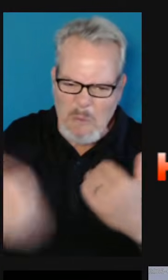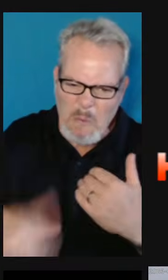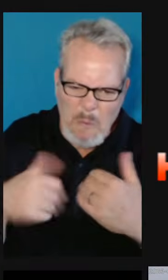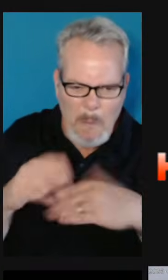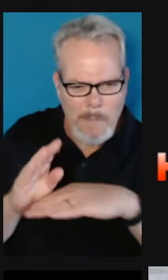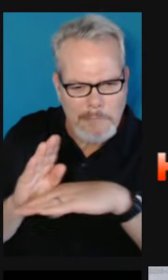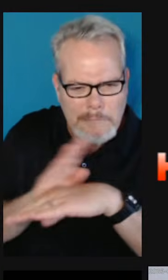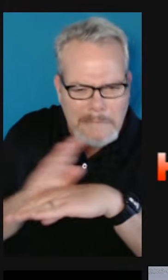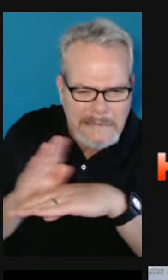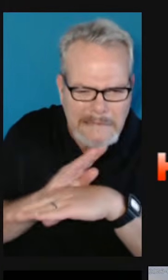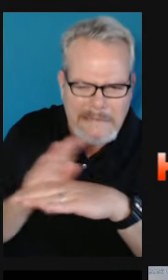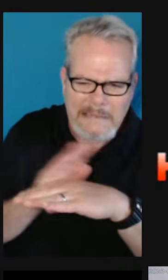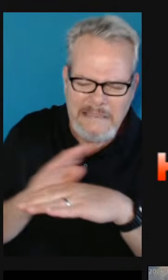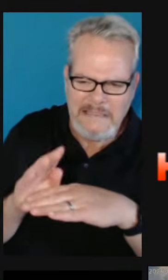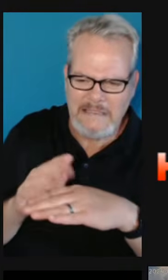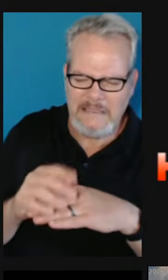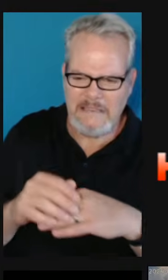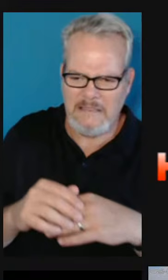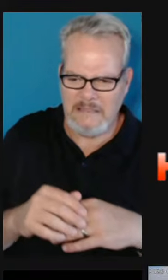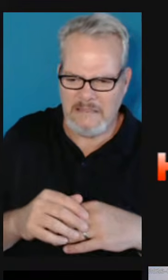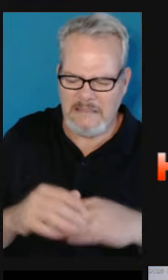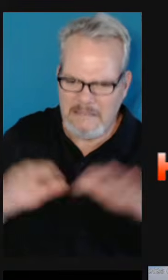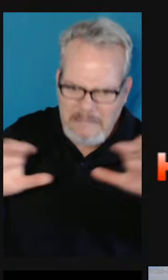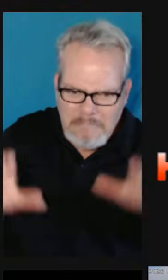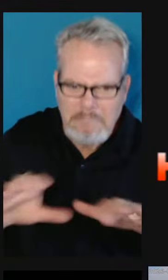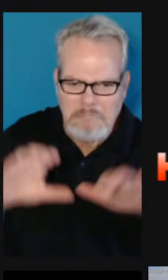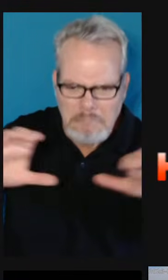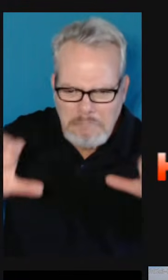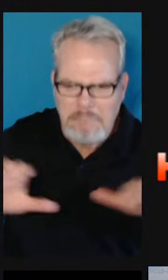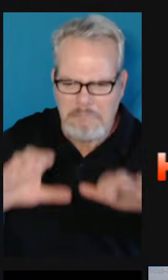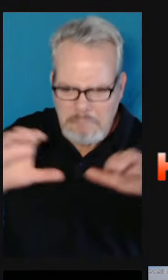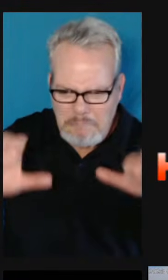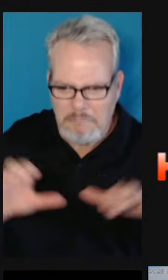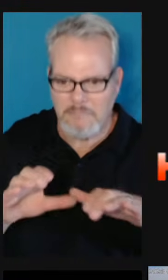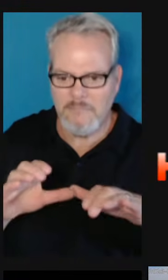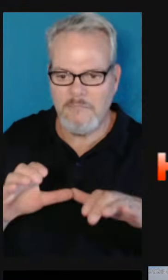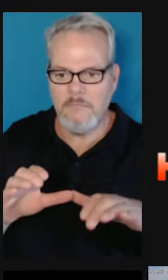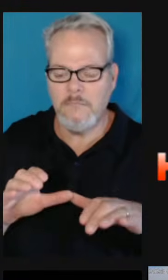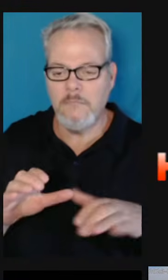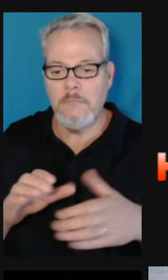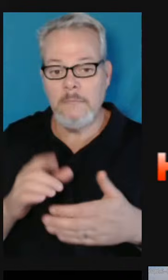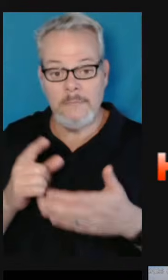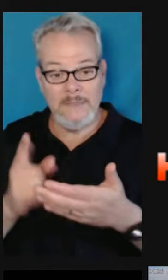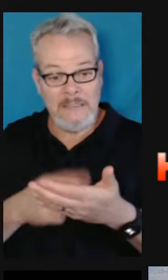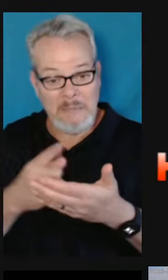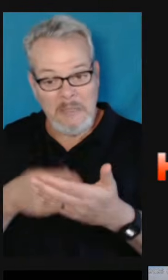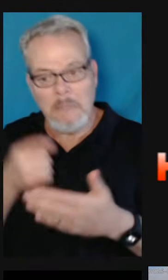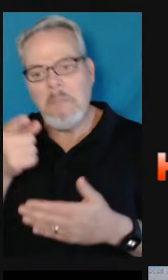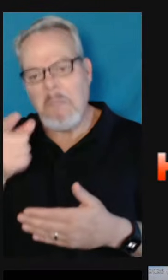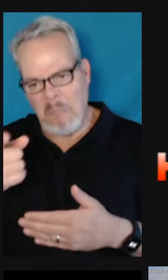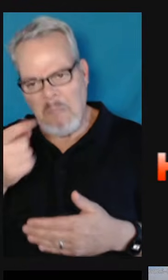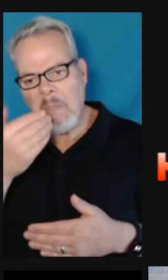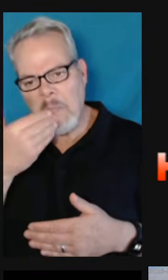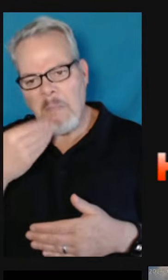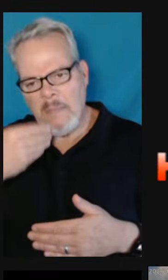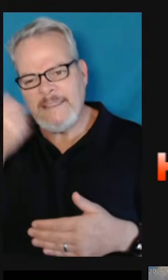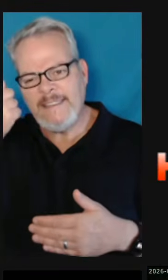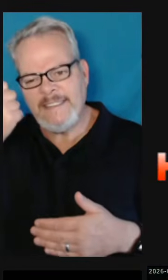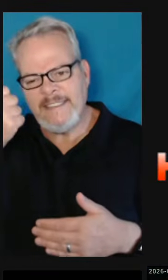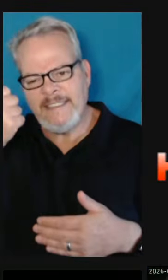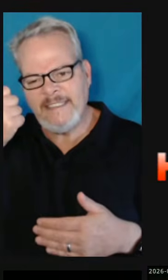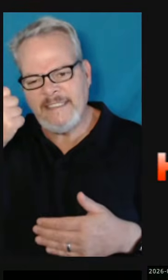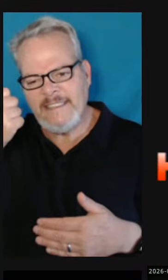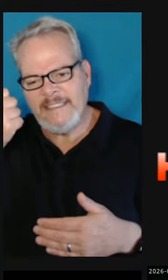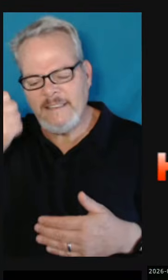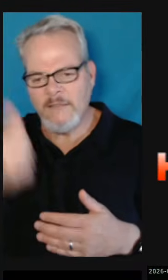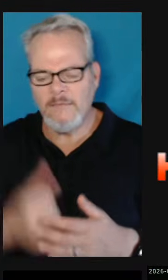again. So not the greatest views, but there you clearly can see it. And that might be the best one we have right there. The sun